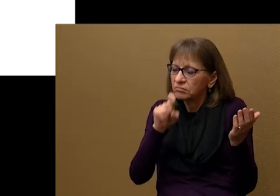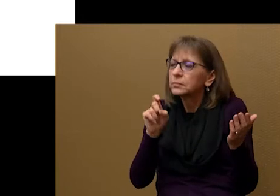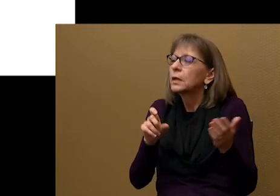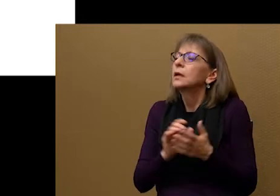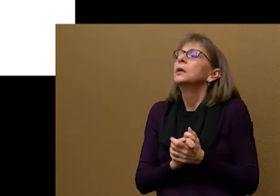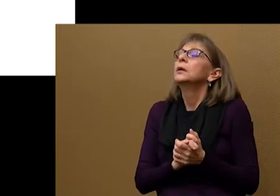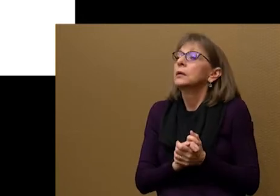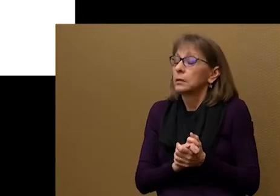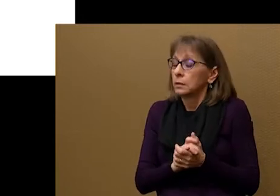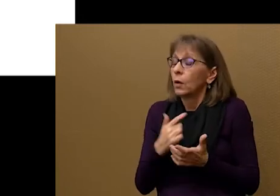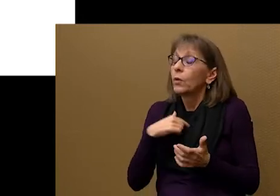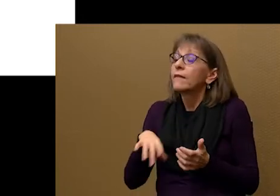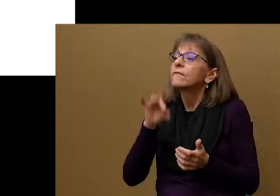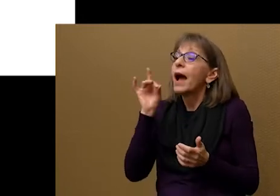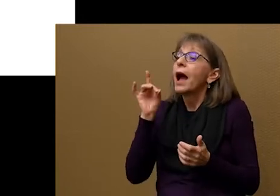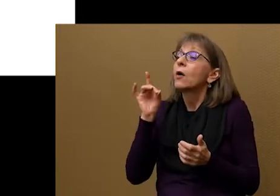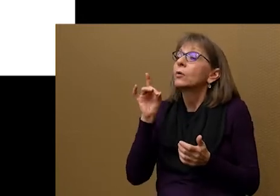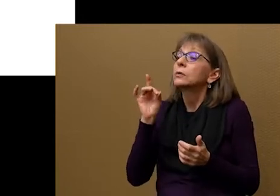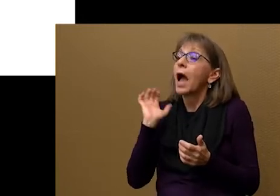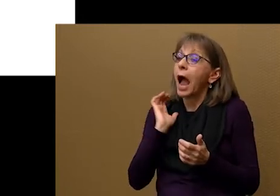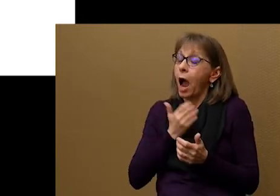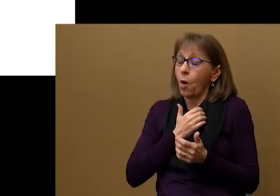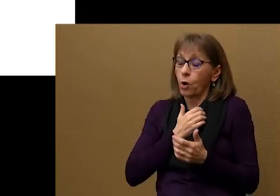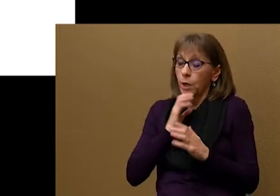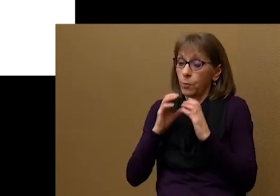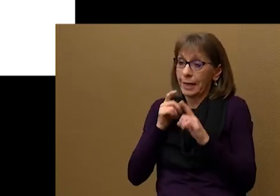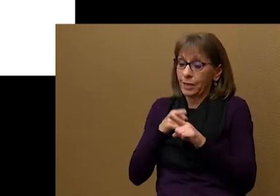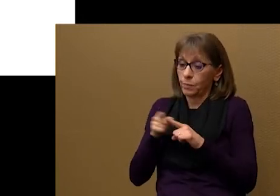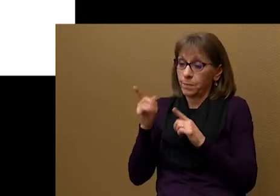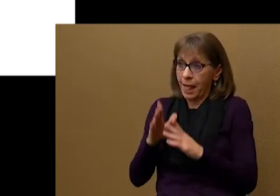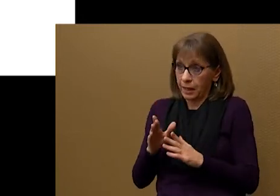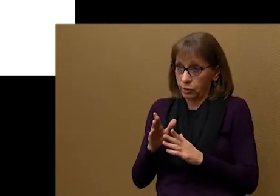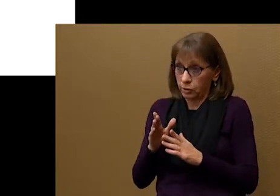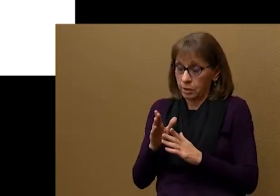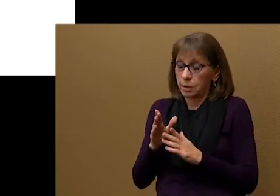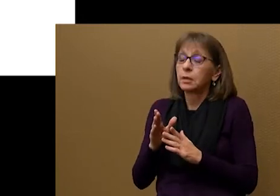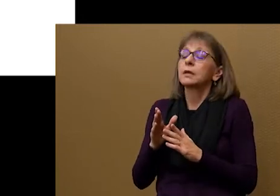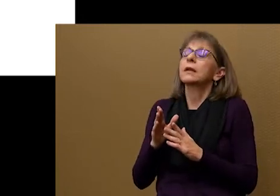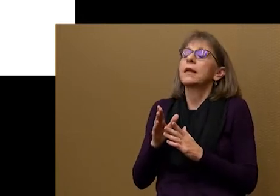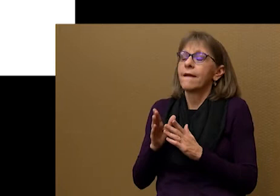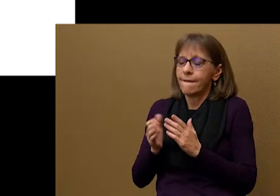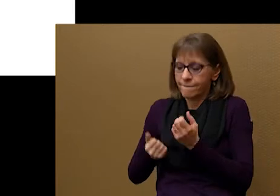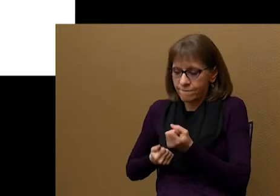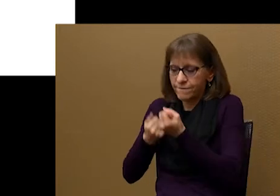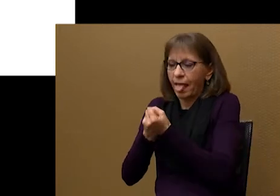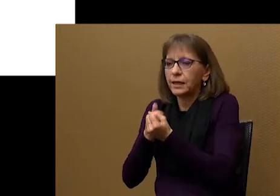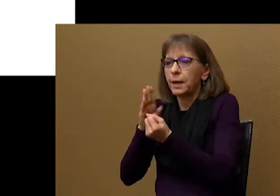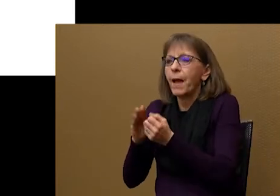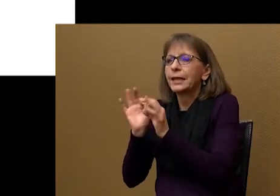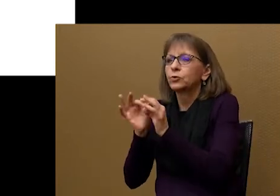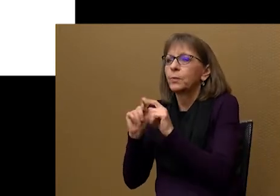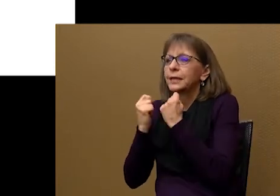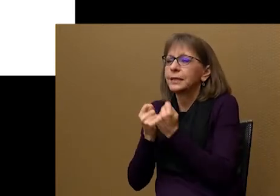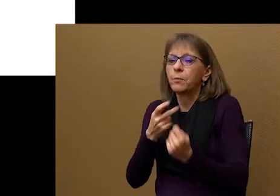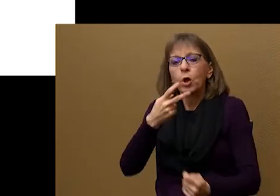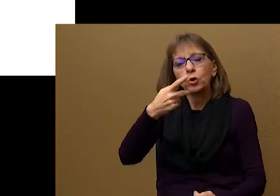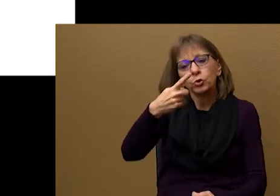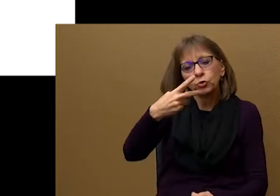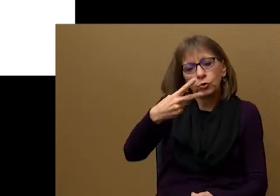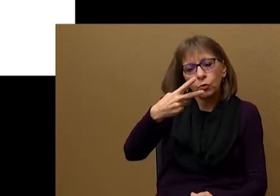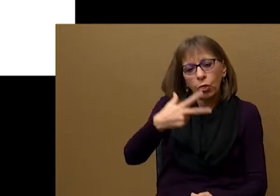had problems. In fact, we found that it was in the opinion of our communication specialists, validated by the interpreting team,